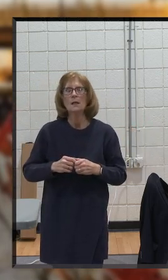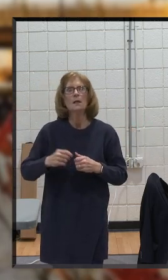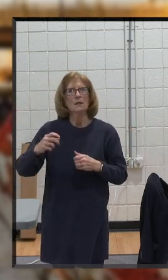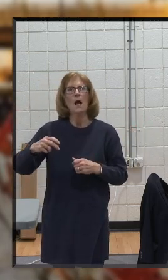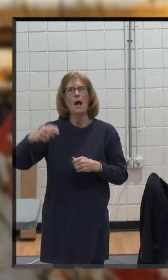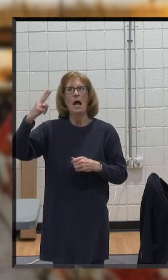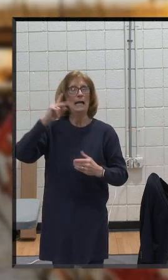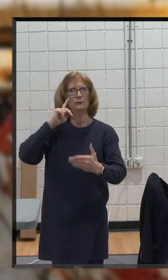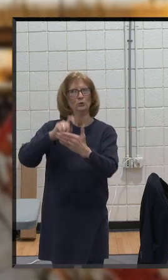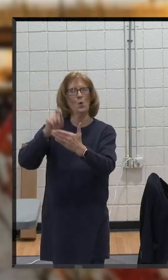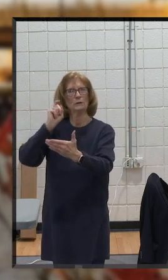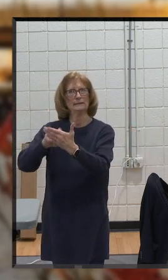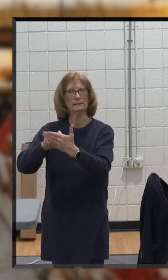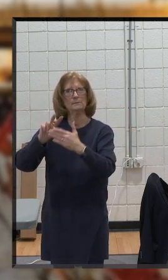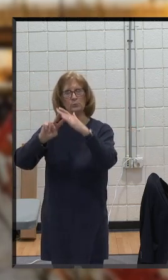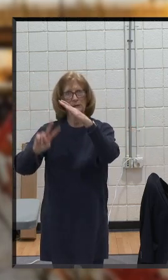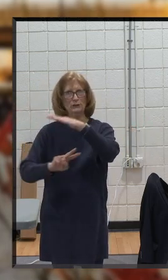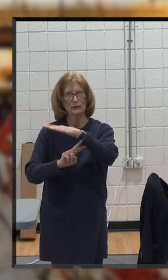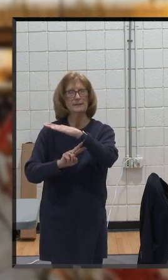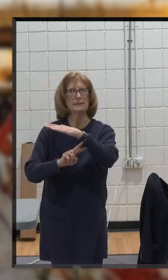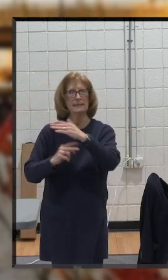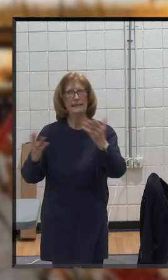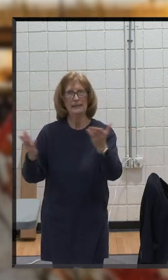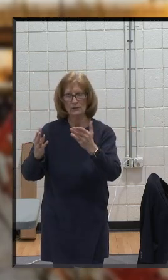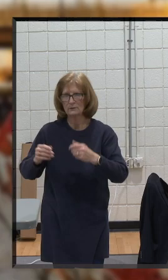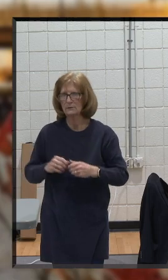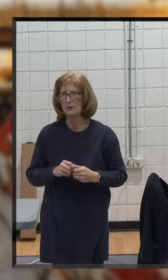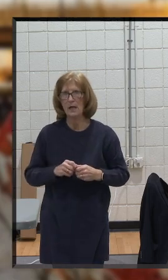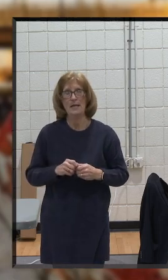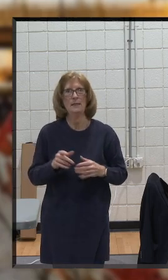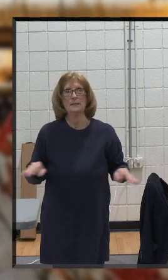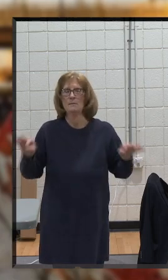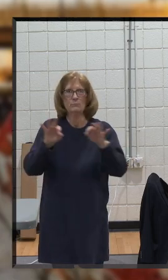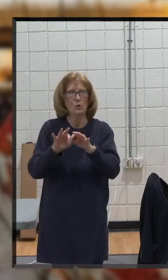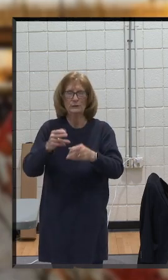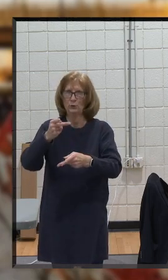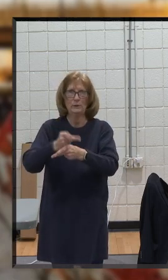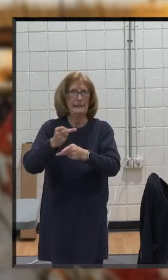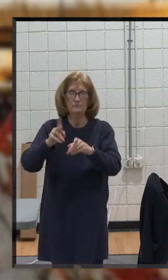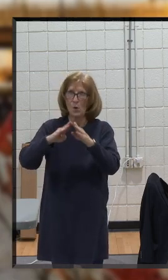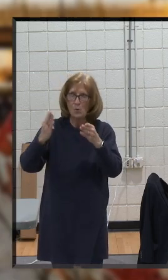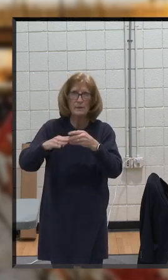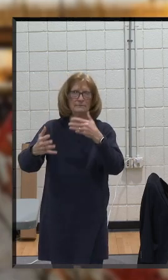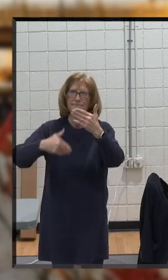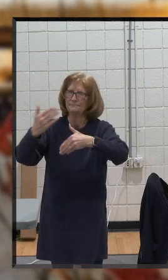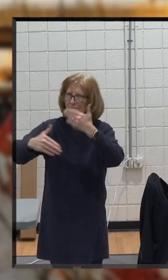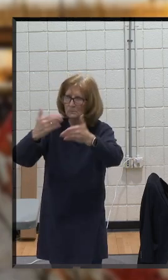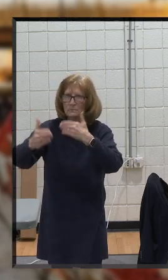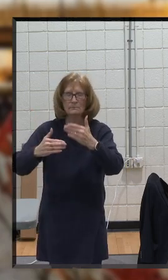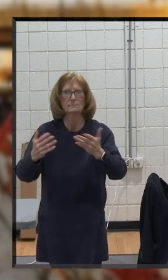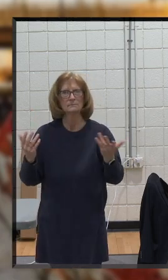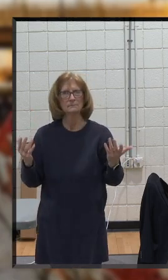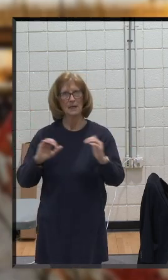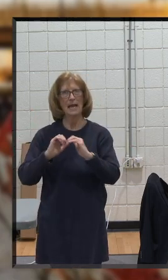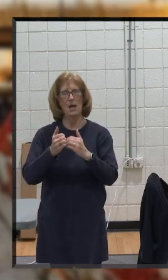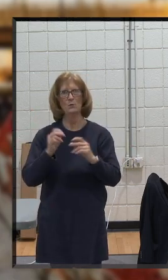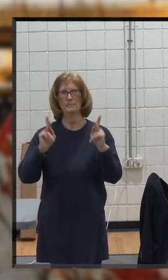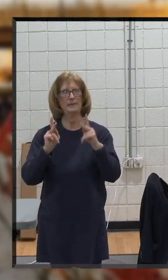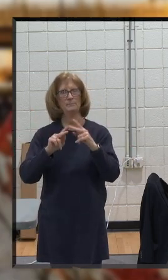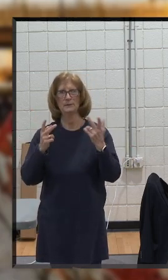high-profile bridges. And access is really important because of how the